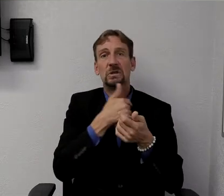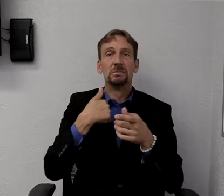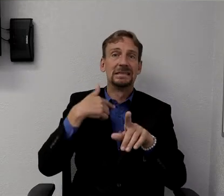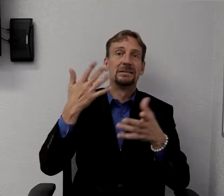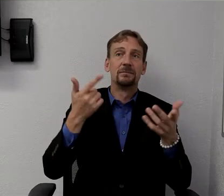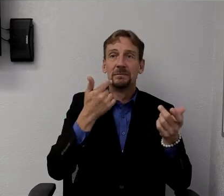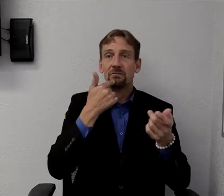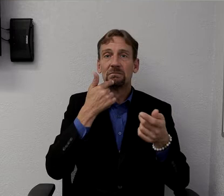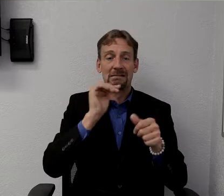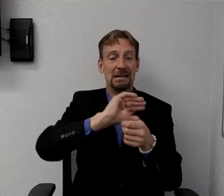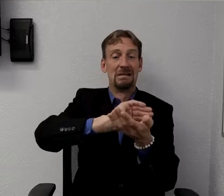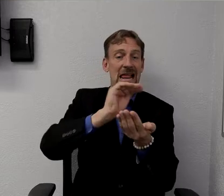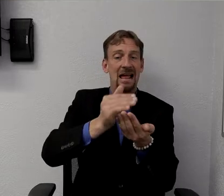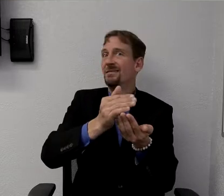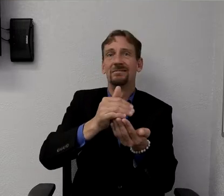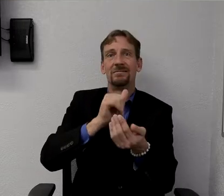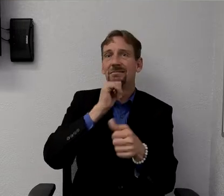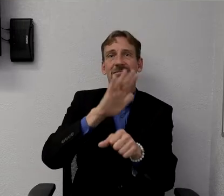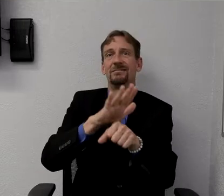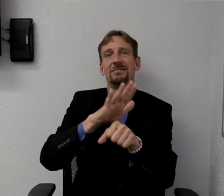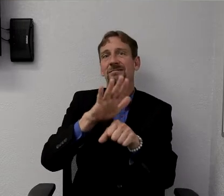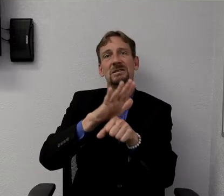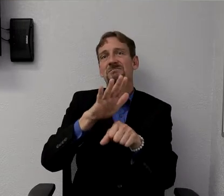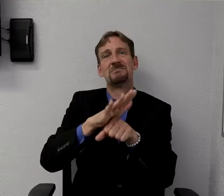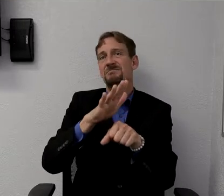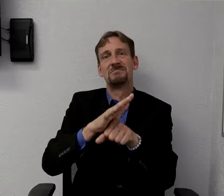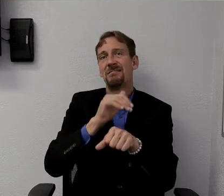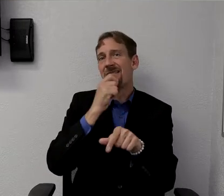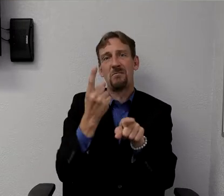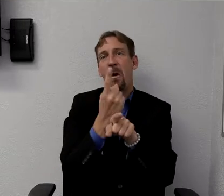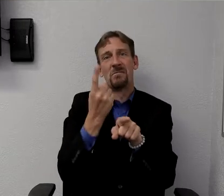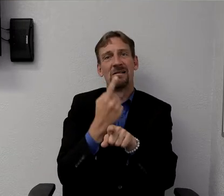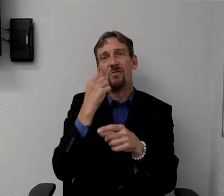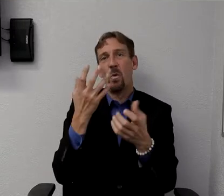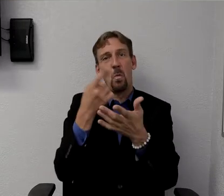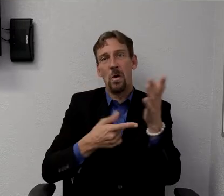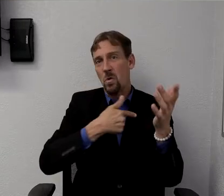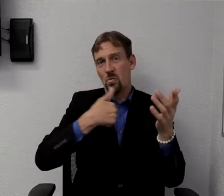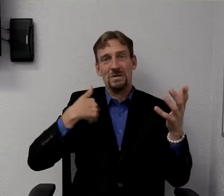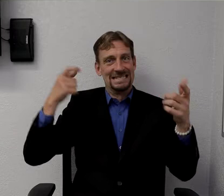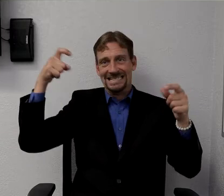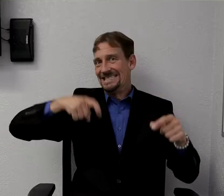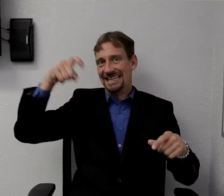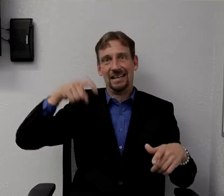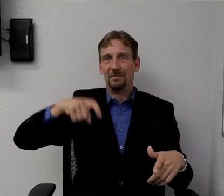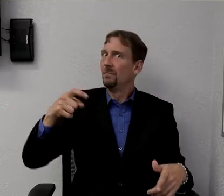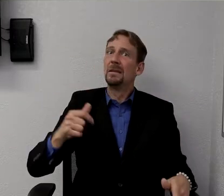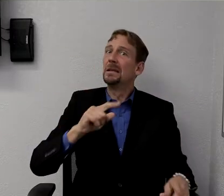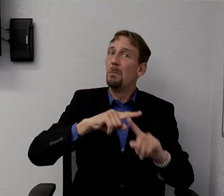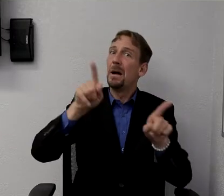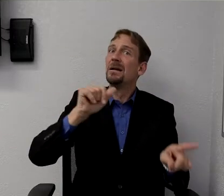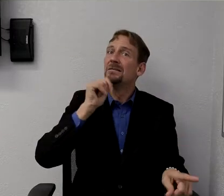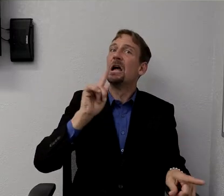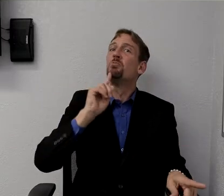any means. It wouldn't even be considered adequate for the conditions we have, but it's not yet critical. So we're kind of in between where we